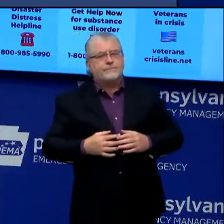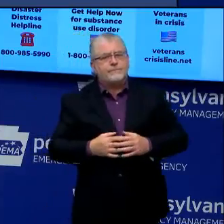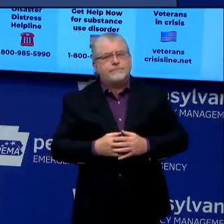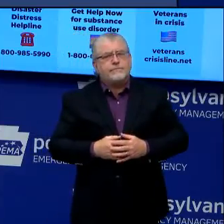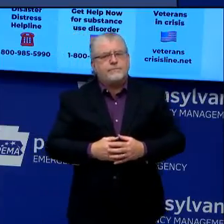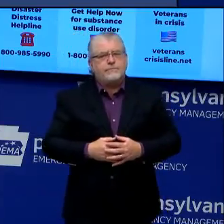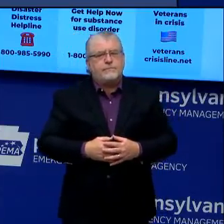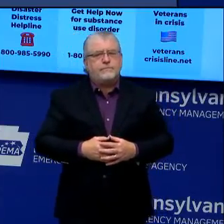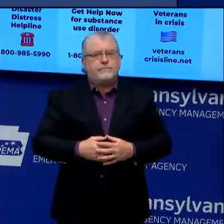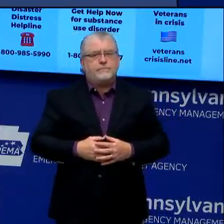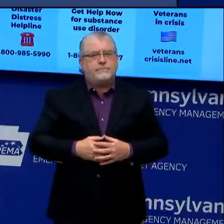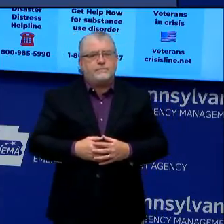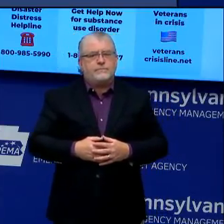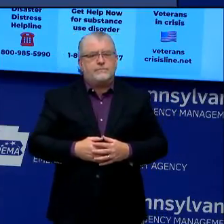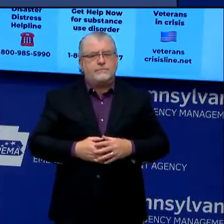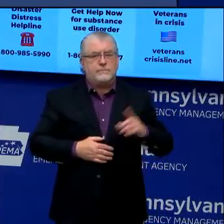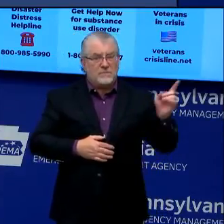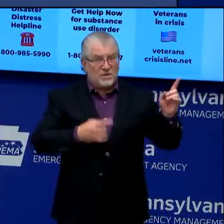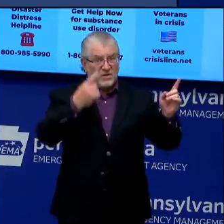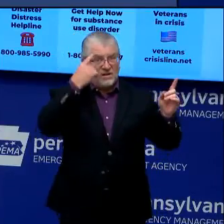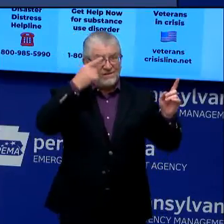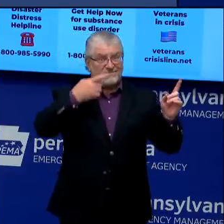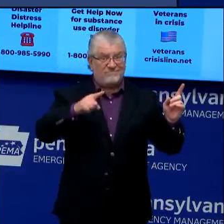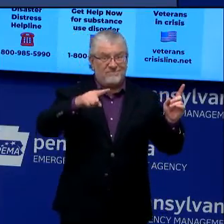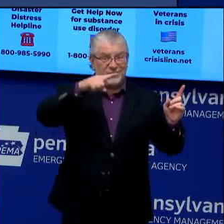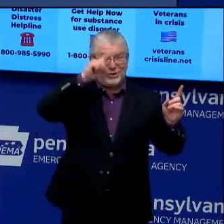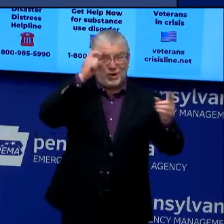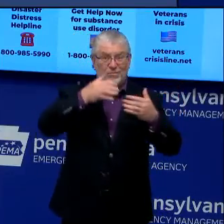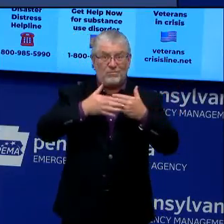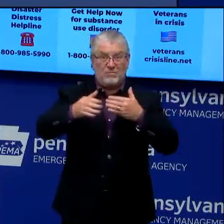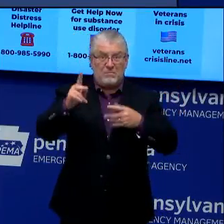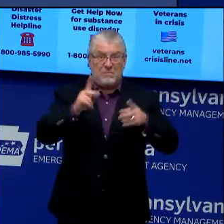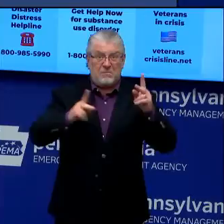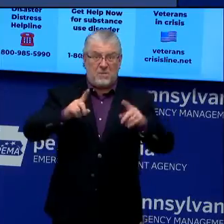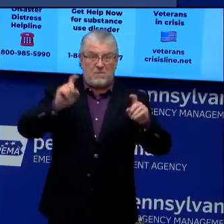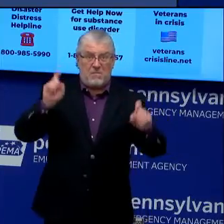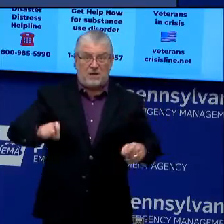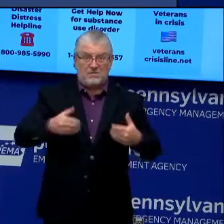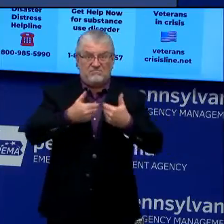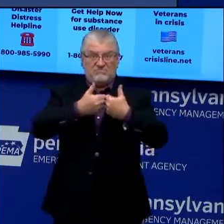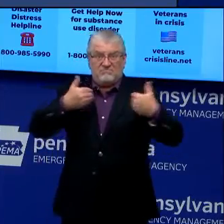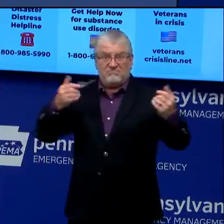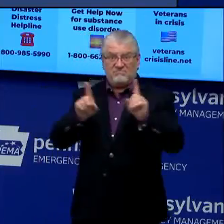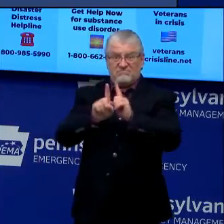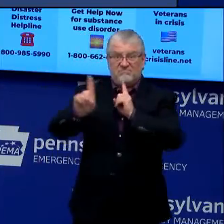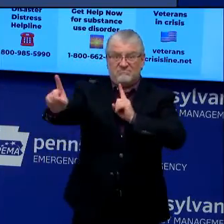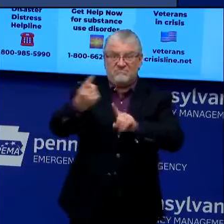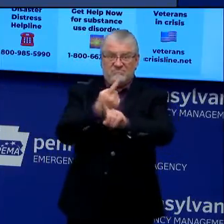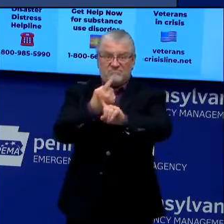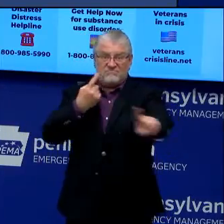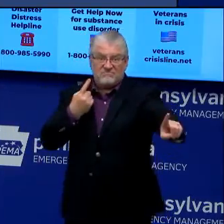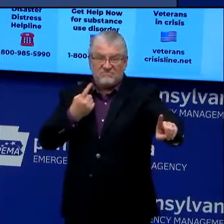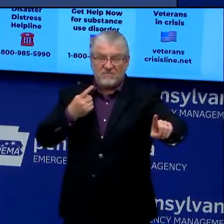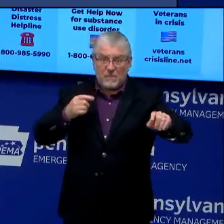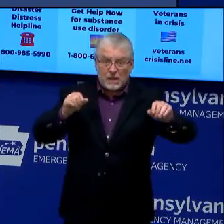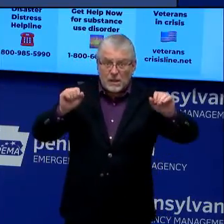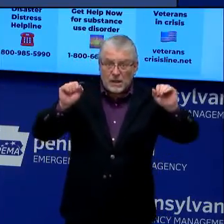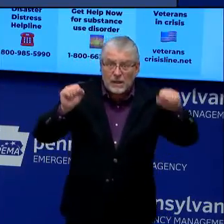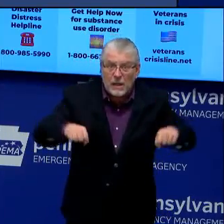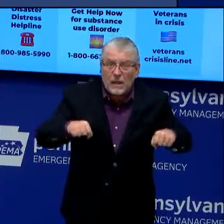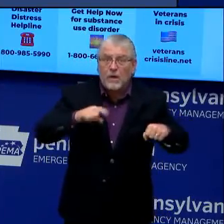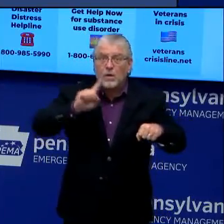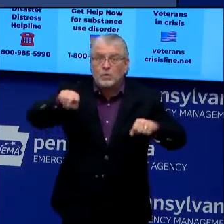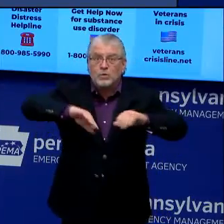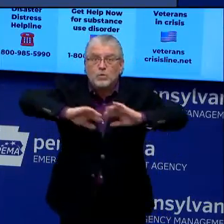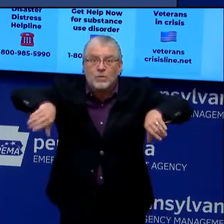distancing throughout the summer? Does this mean no swimming pools, public parks, baseball, and summer camp? Are there guidelines that would allow people to participate